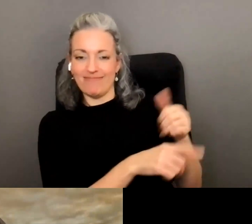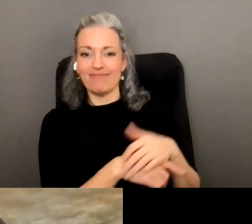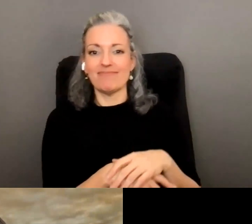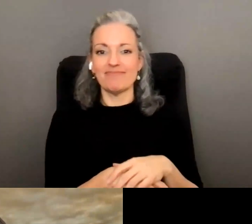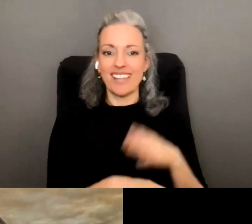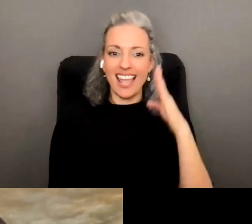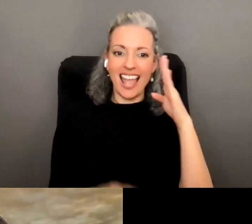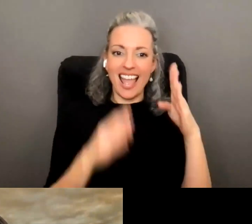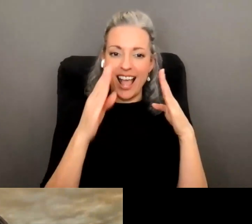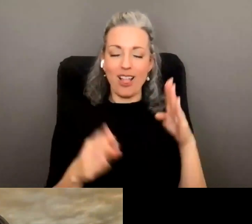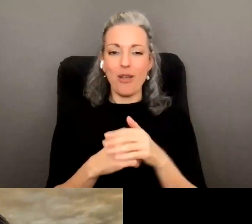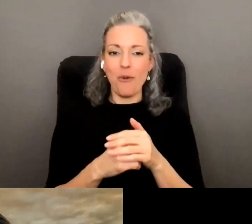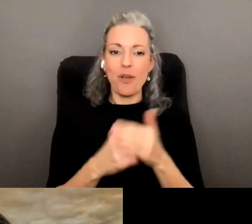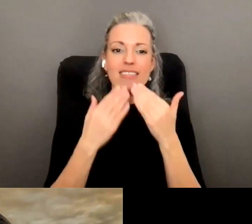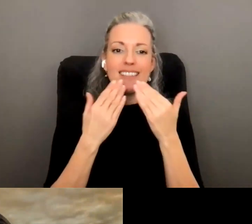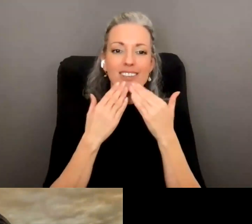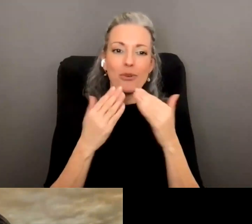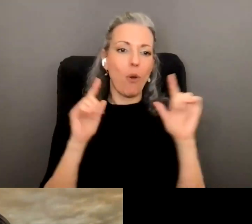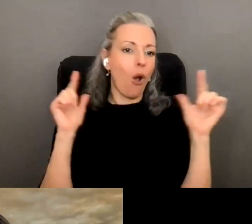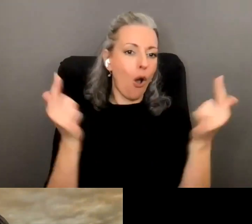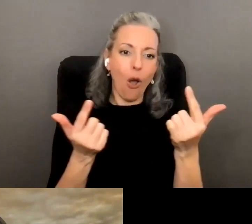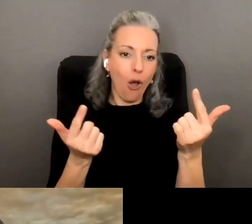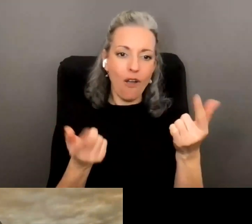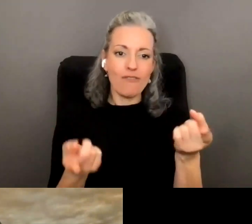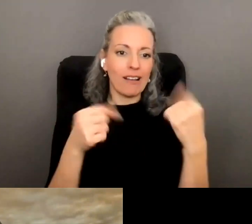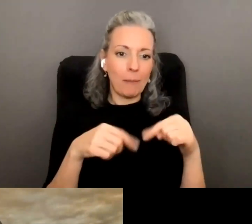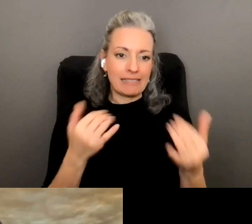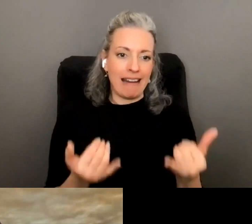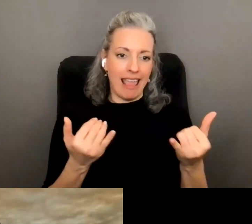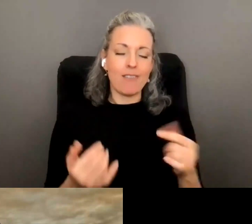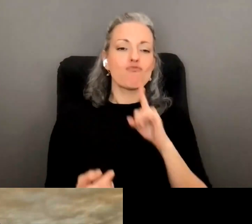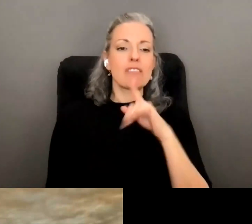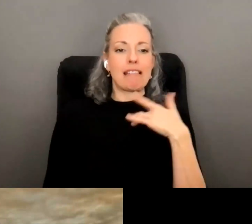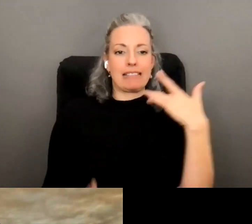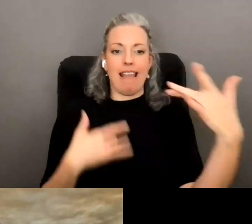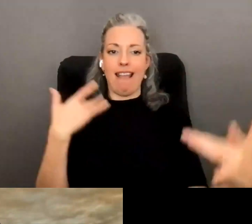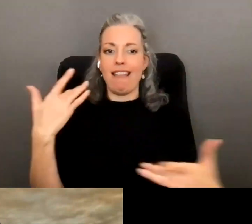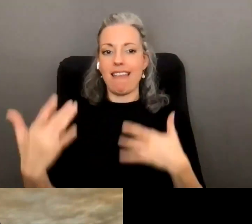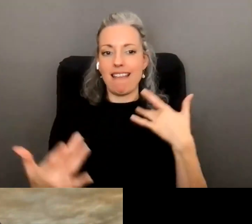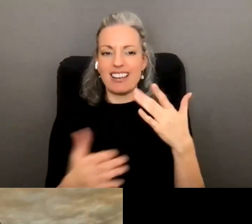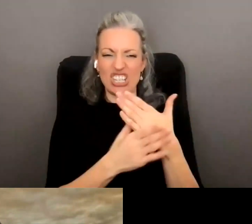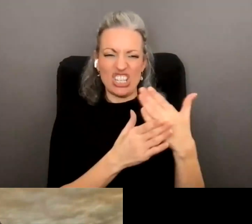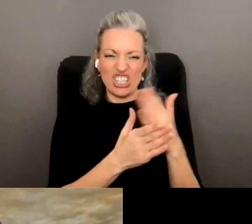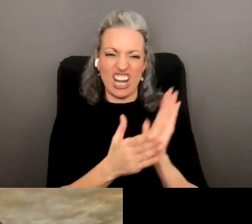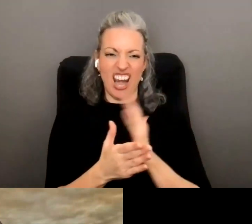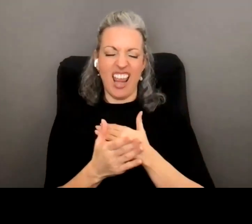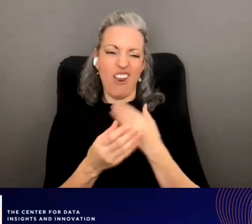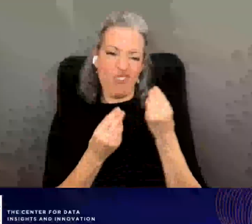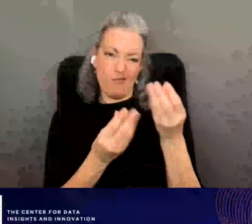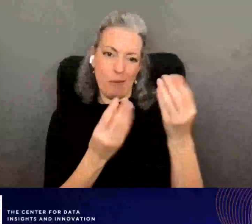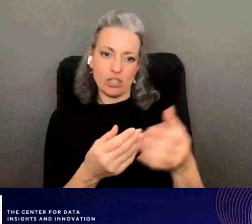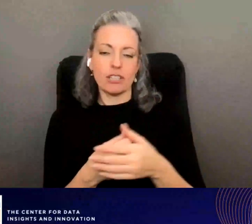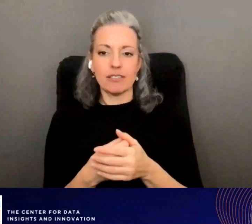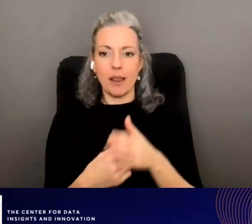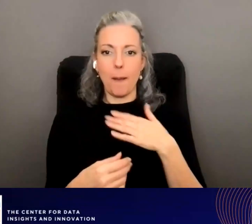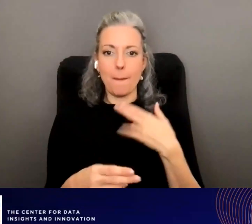Elizabeth, and thanks, Ross. And thank you, everybody, for having us here today. I'm really, really excited to share what we've been up to. My name